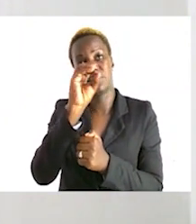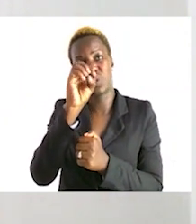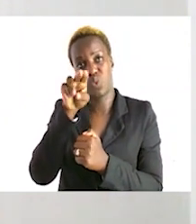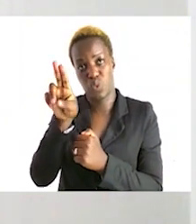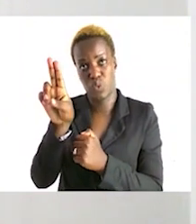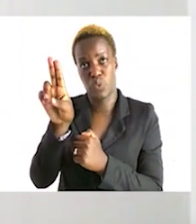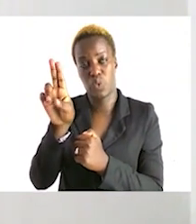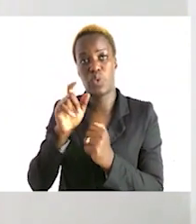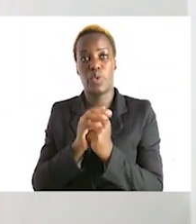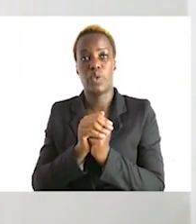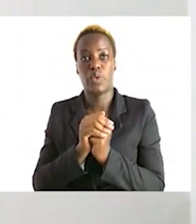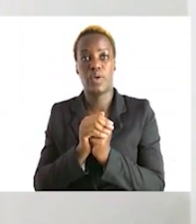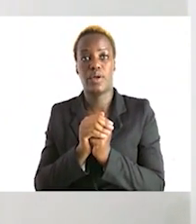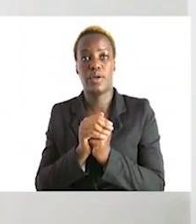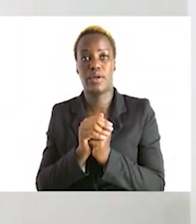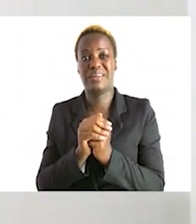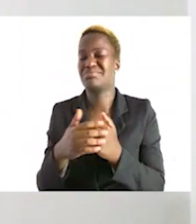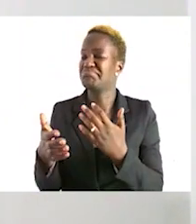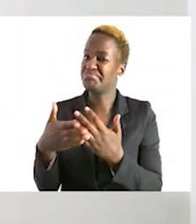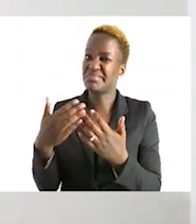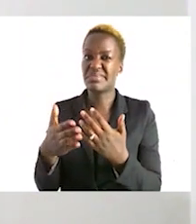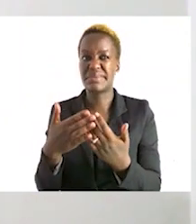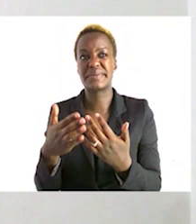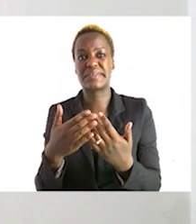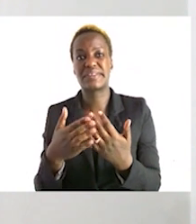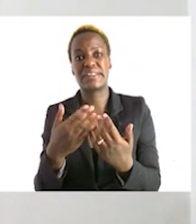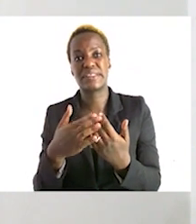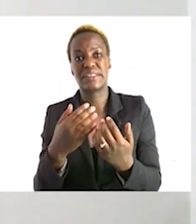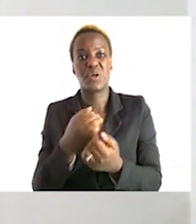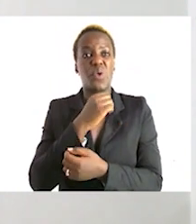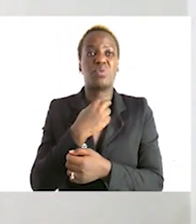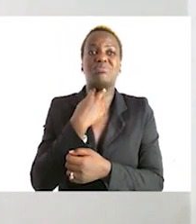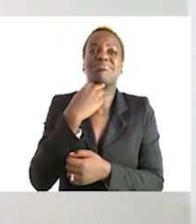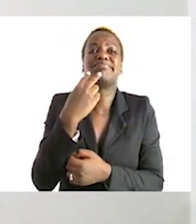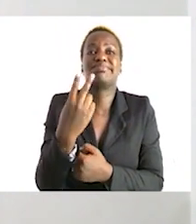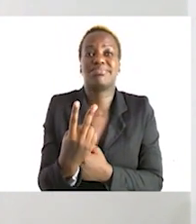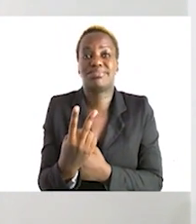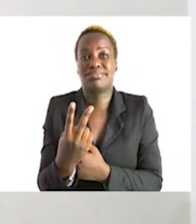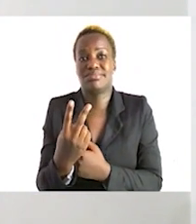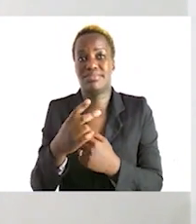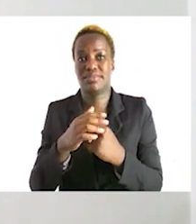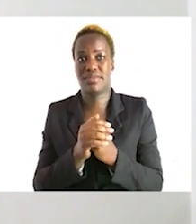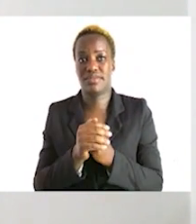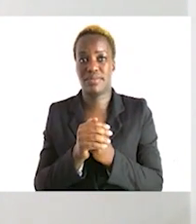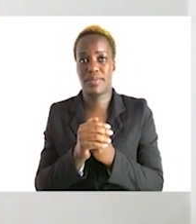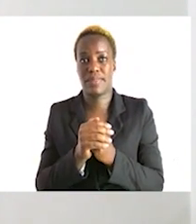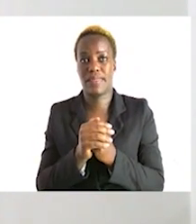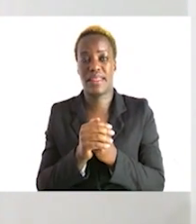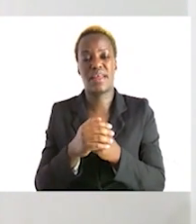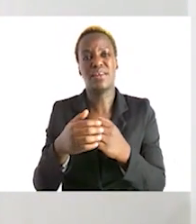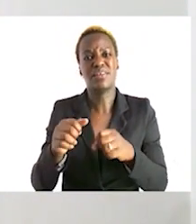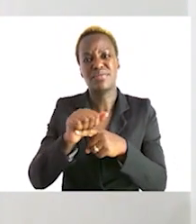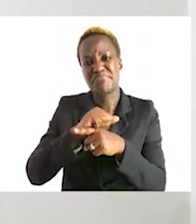and the U are much easier to say because nothing touches. You can also practice this at